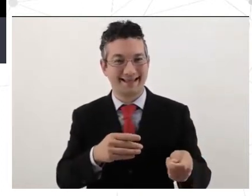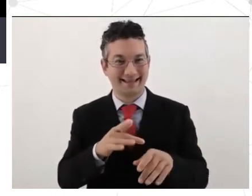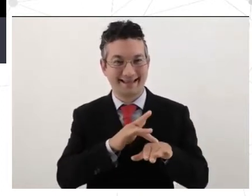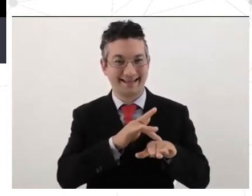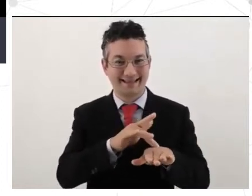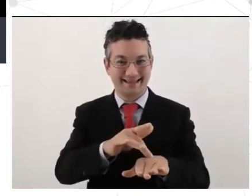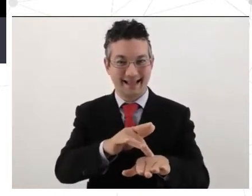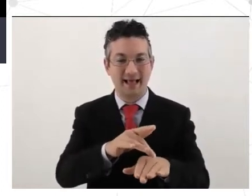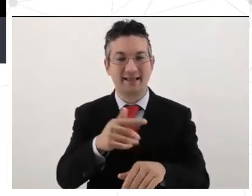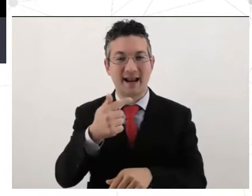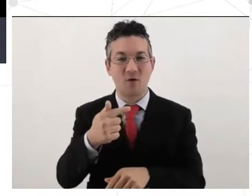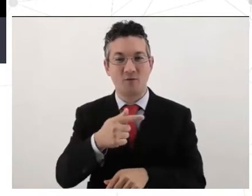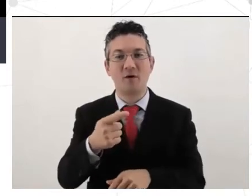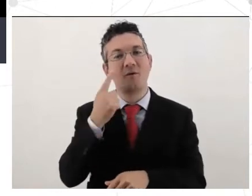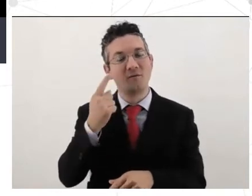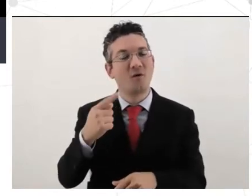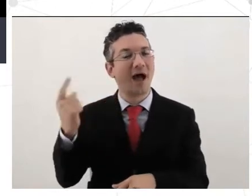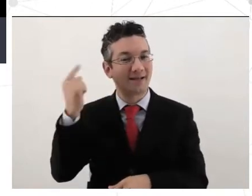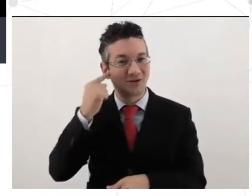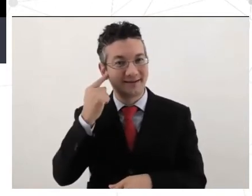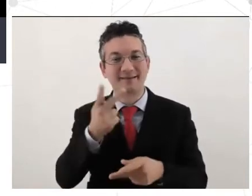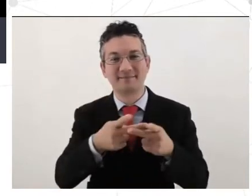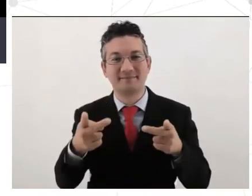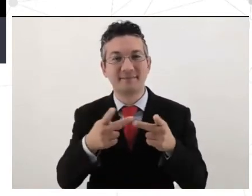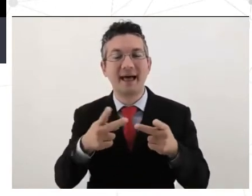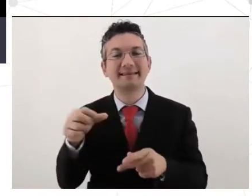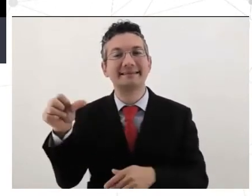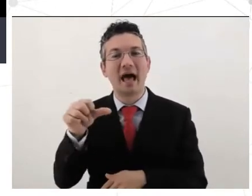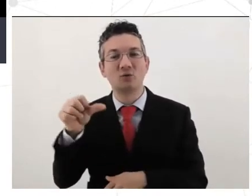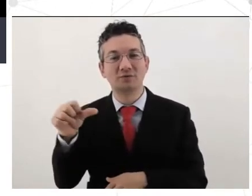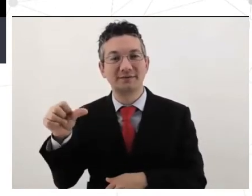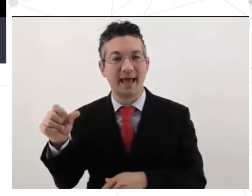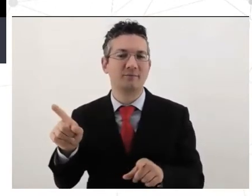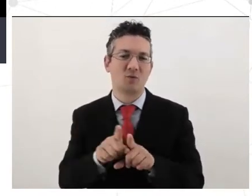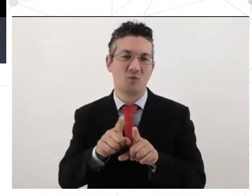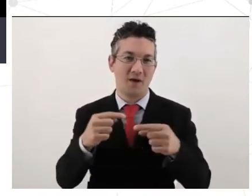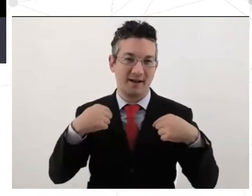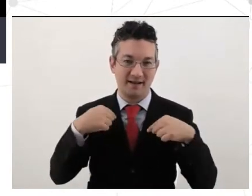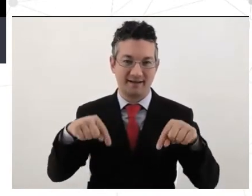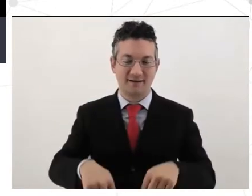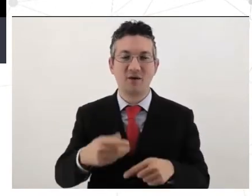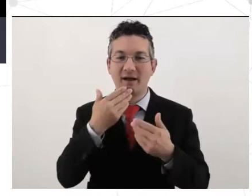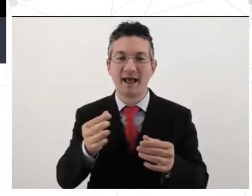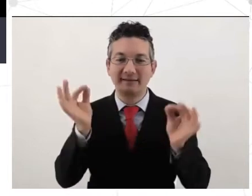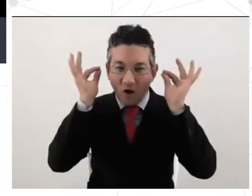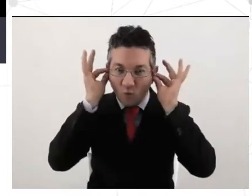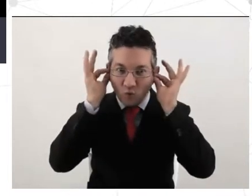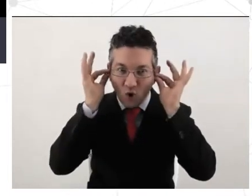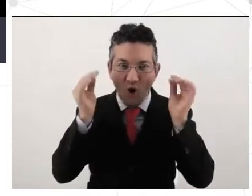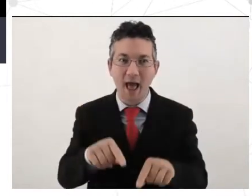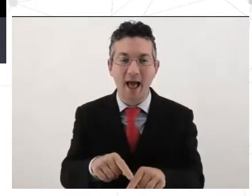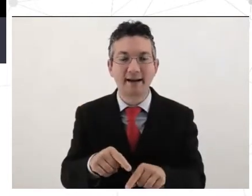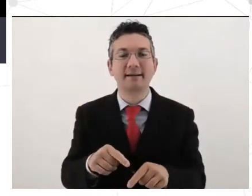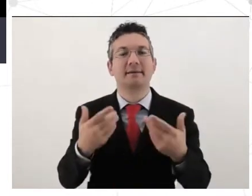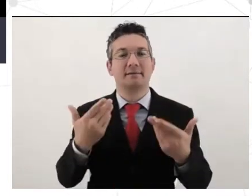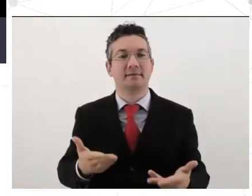right. Instead of step-by-step instructions, Soundscape lets me hear where the destination is so I can make my way